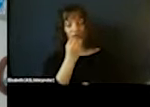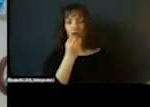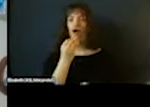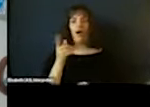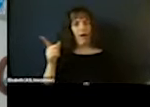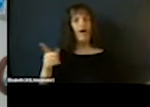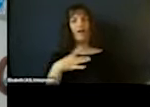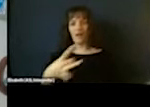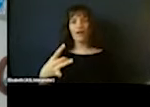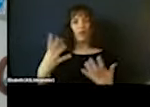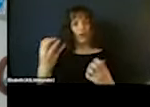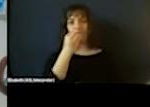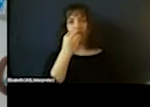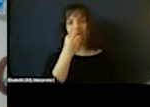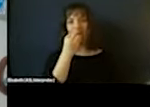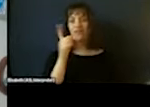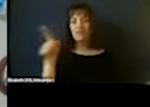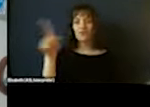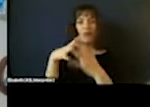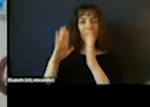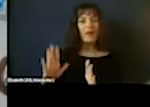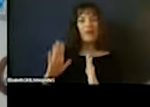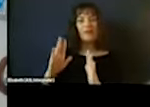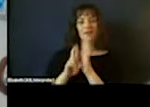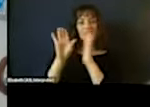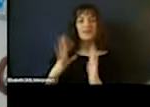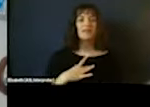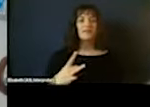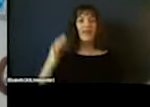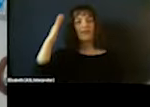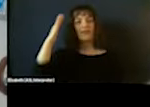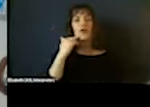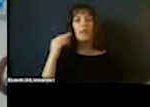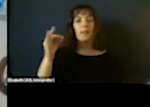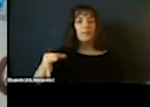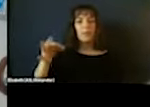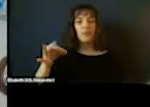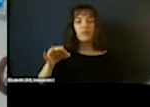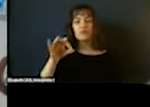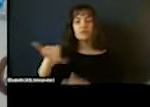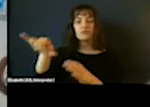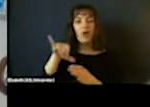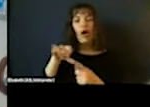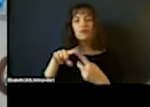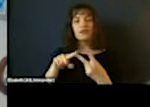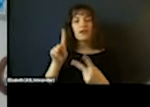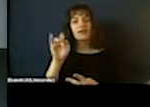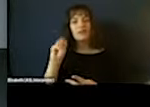Korean pepper sauce and kimchi. So I was so happy to share my Korean food with the other astronaut in the